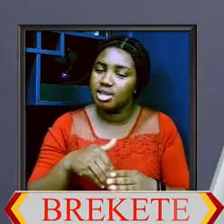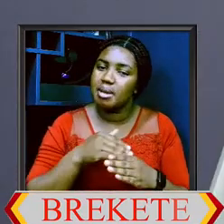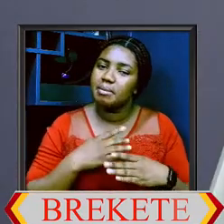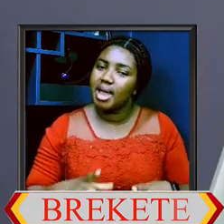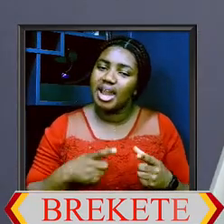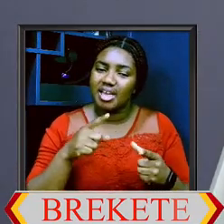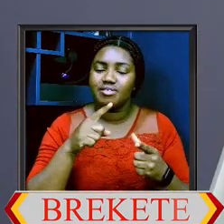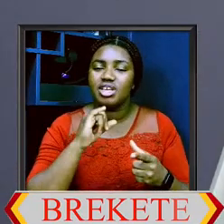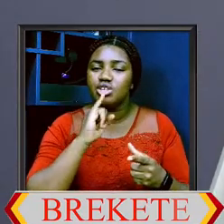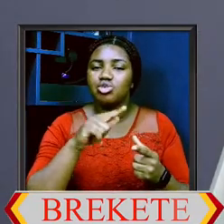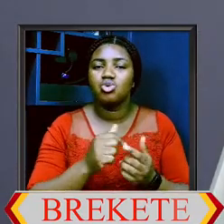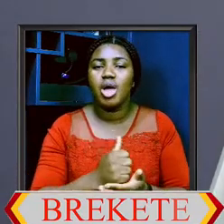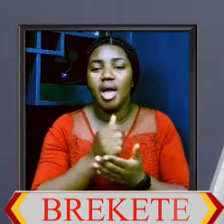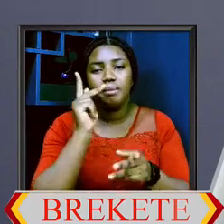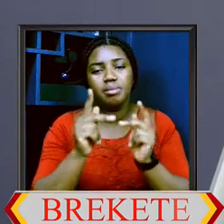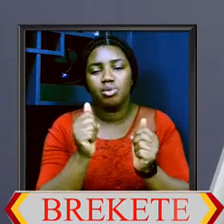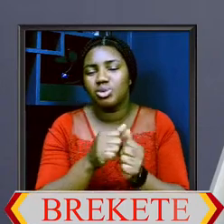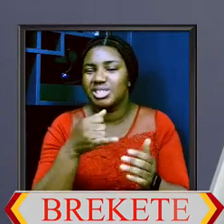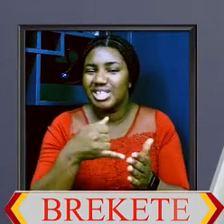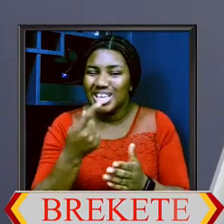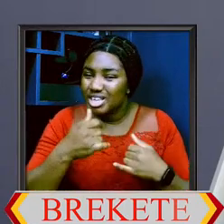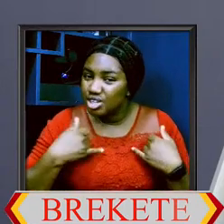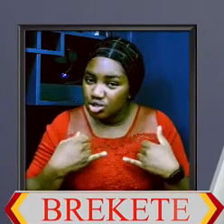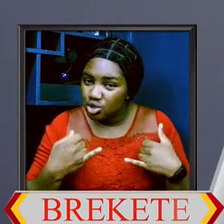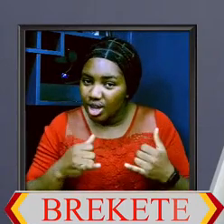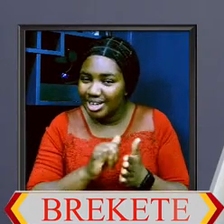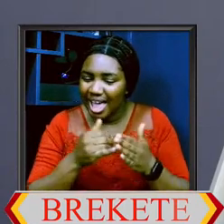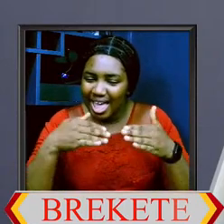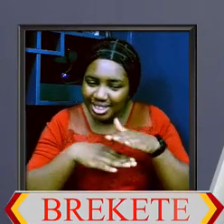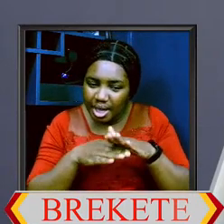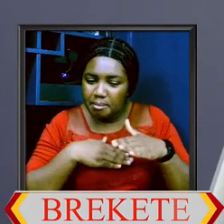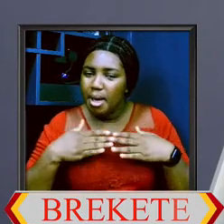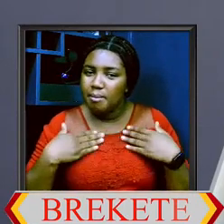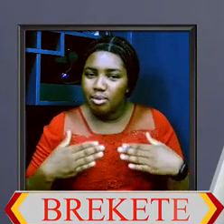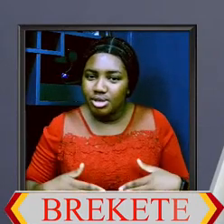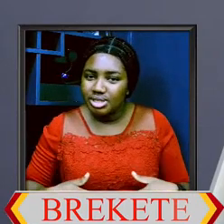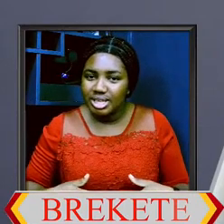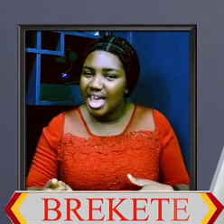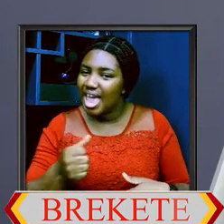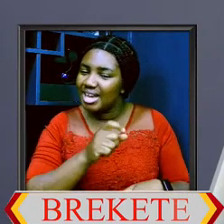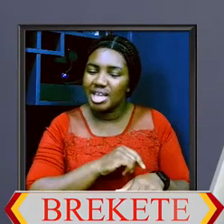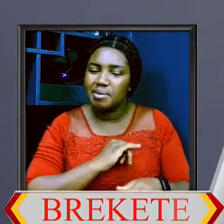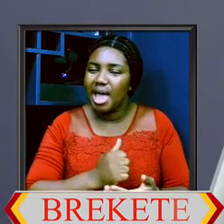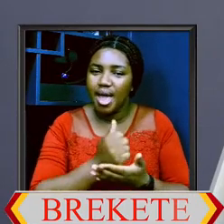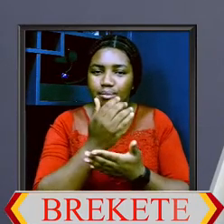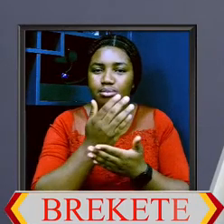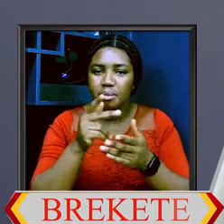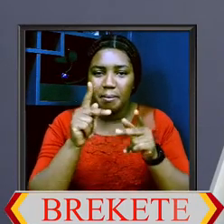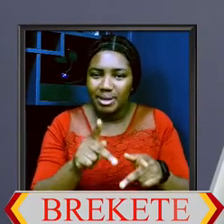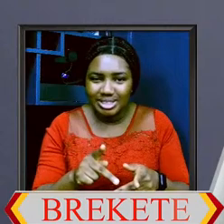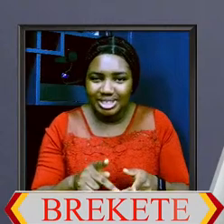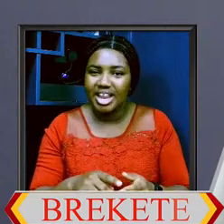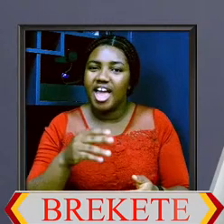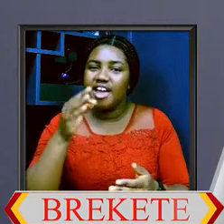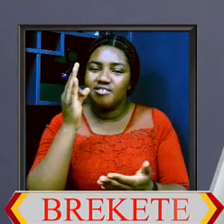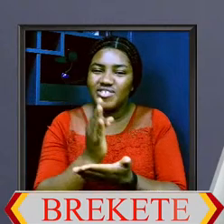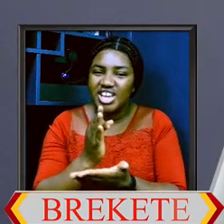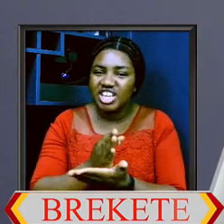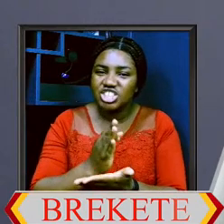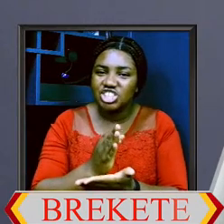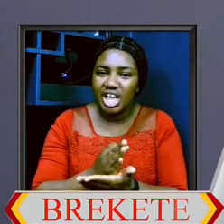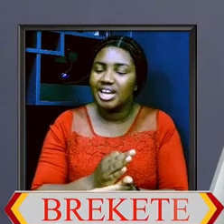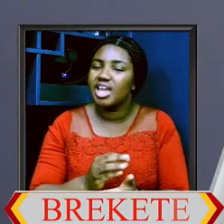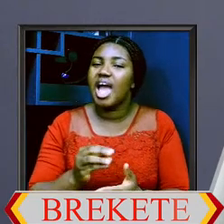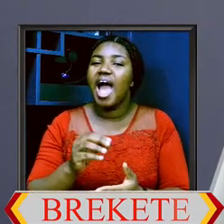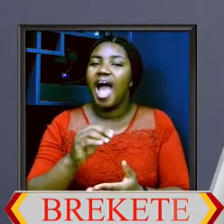it the joy where they enter my body anytime where I assist person whe either financially morally or